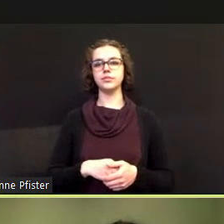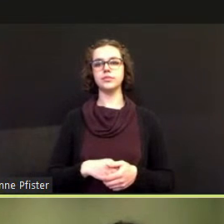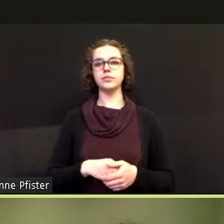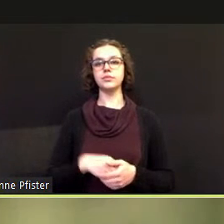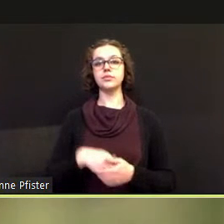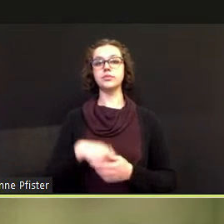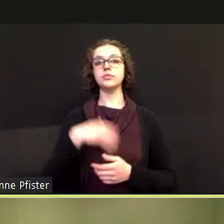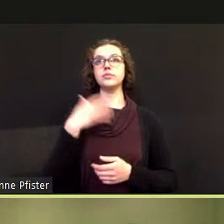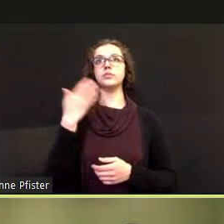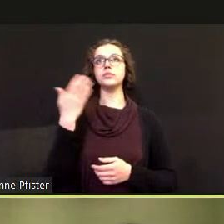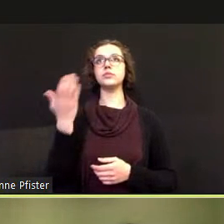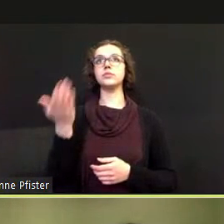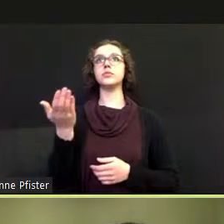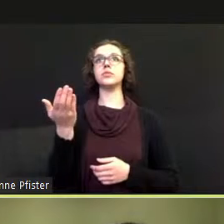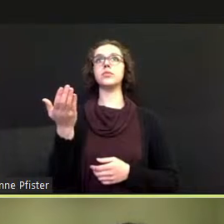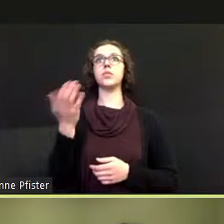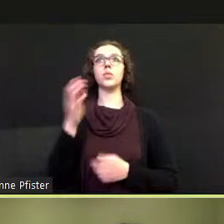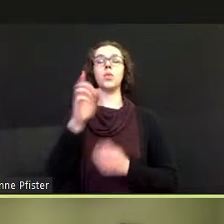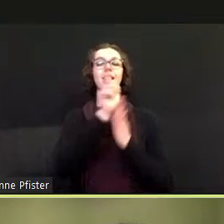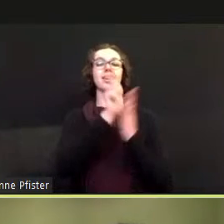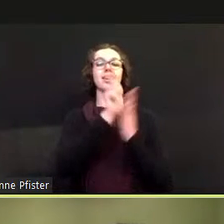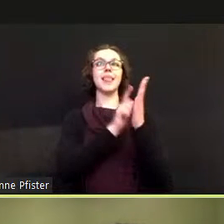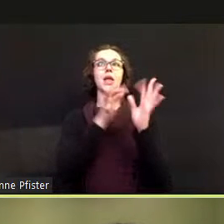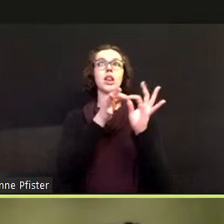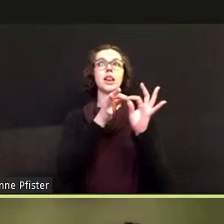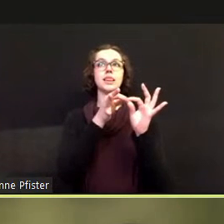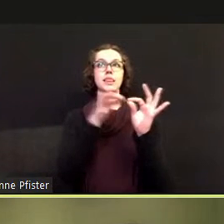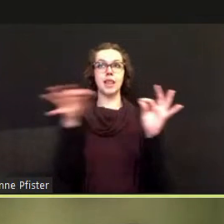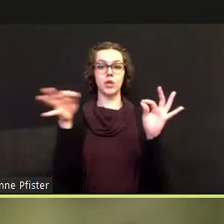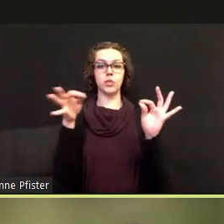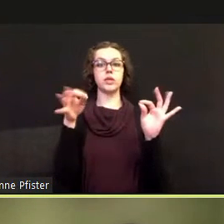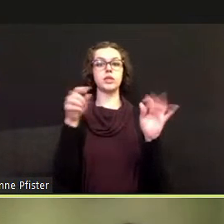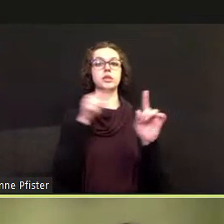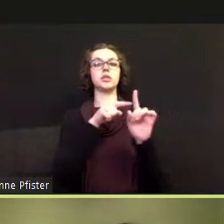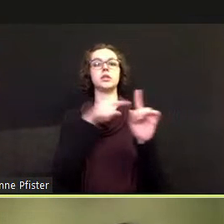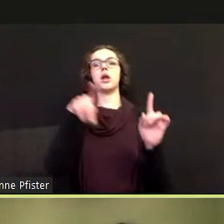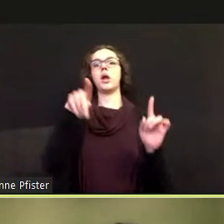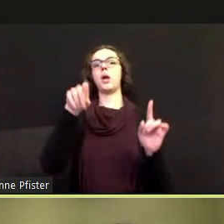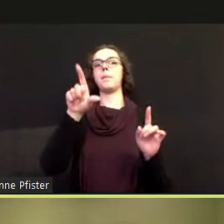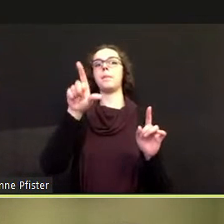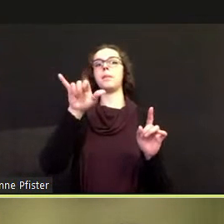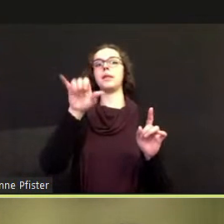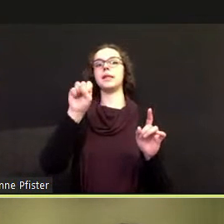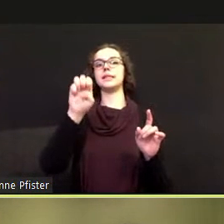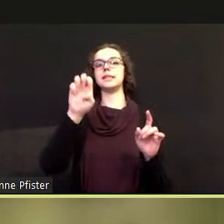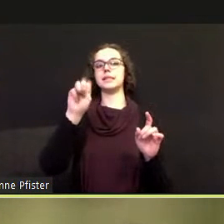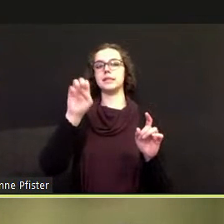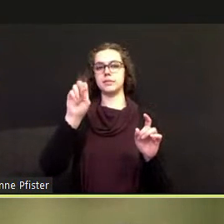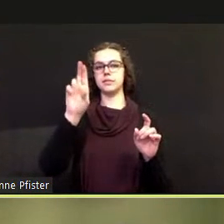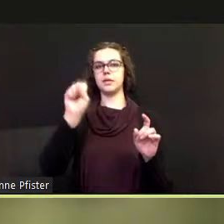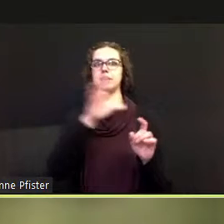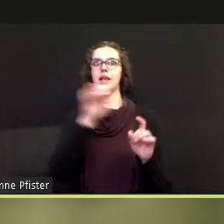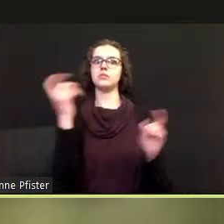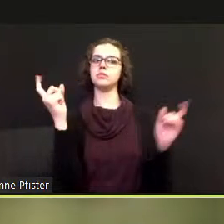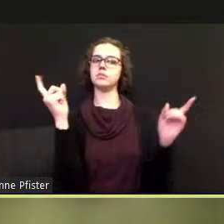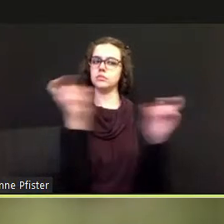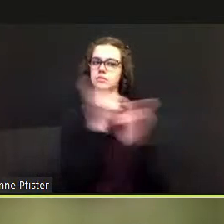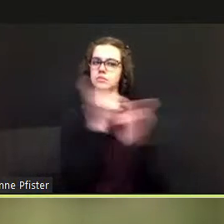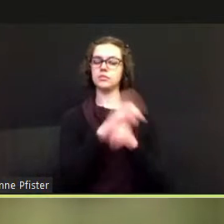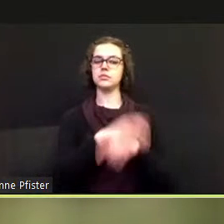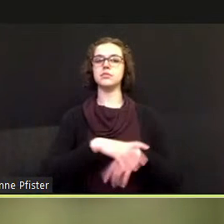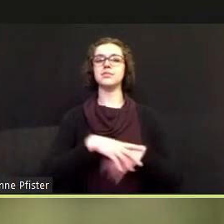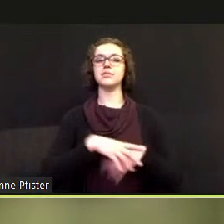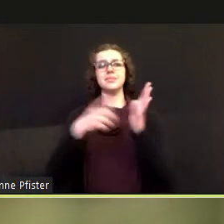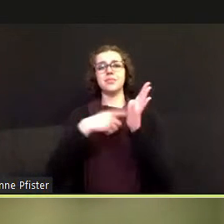So, legal language is highly polysemous and complex to the point that even native